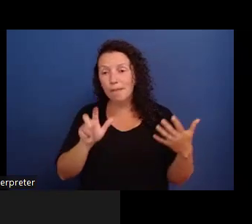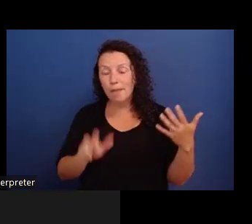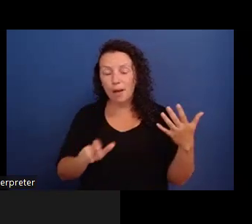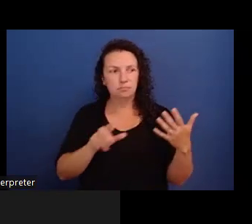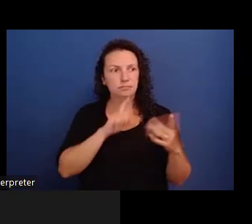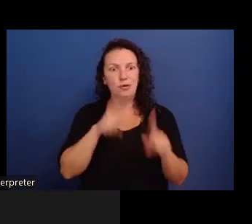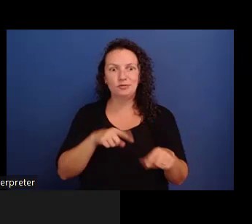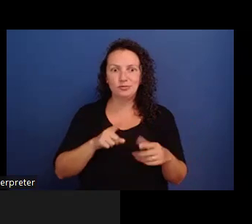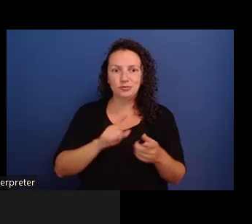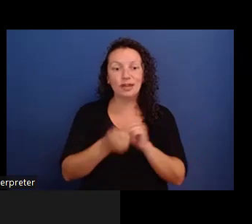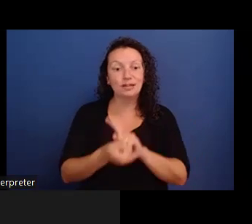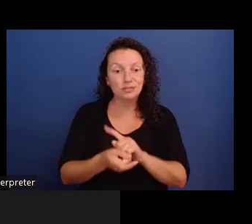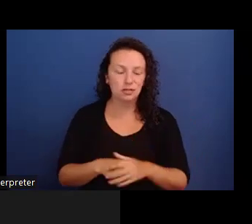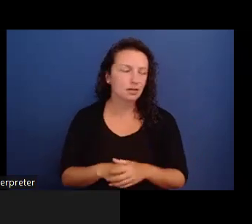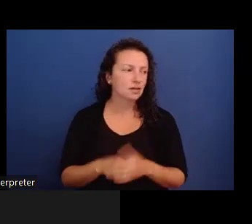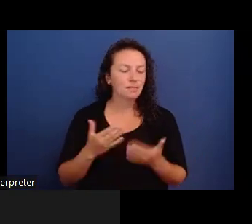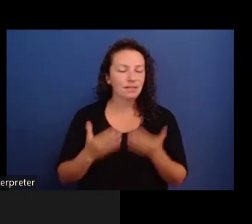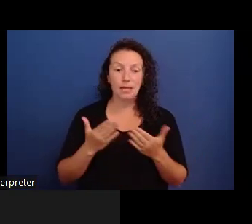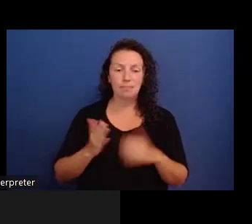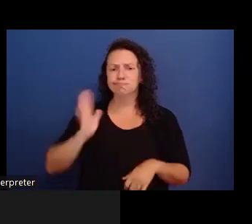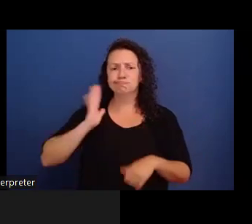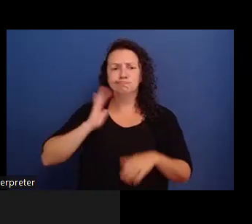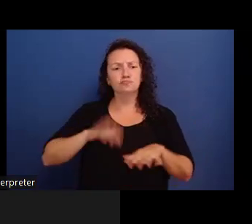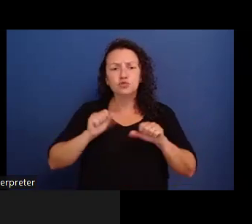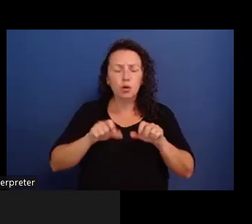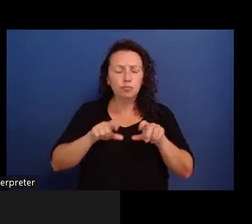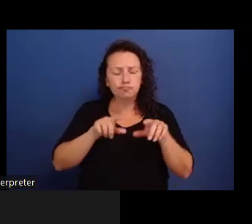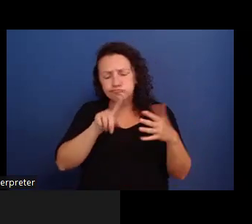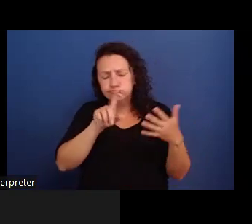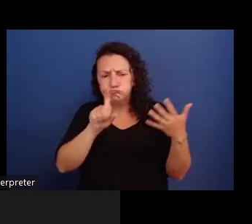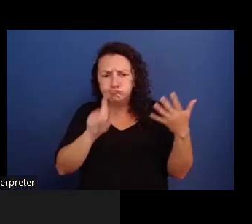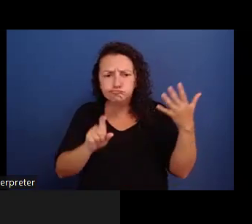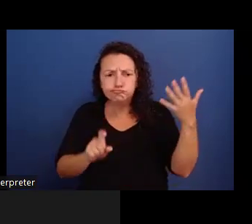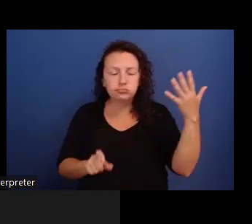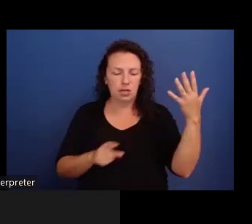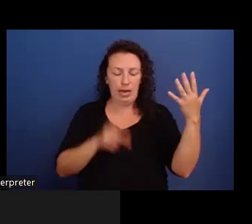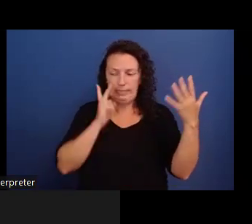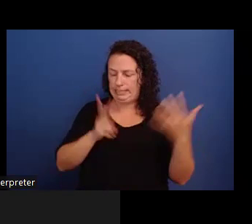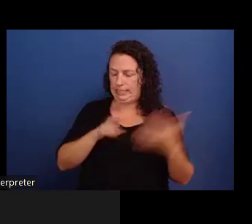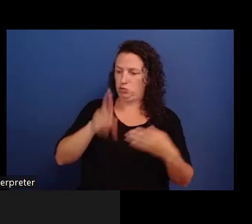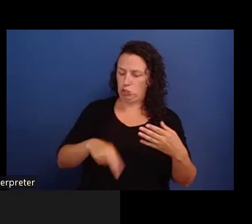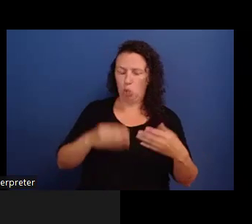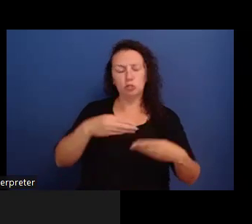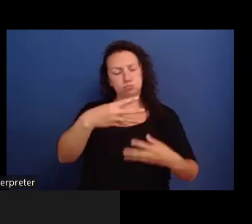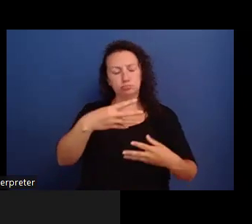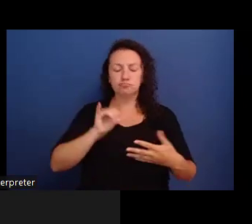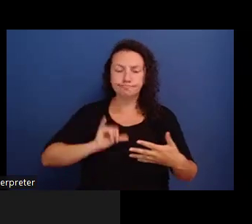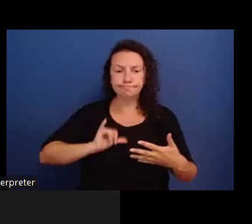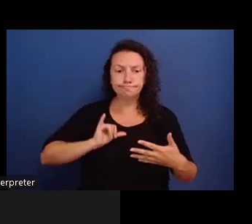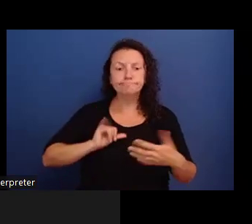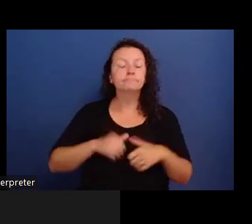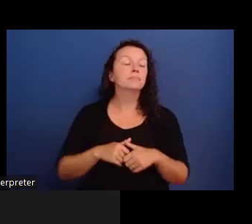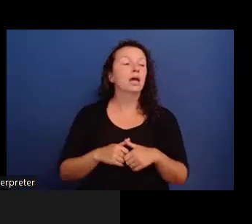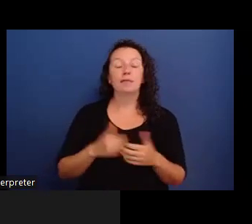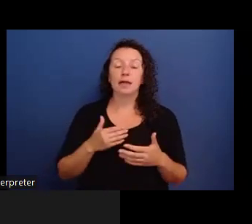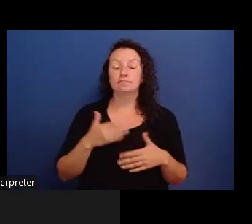like just starting out and you get one type of information or one type of results. And then something's going